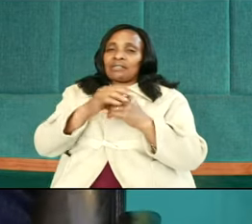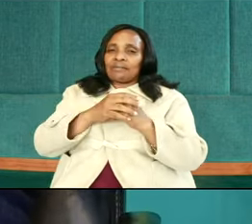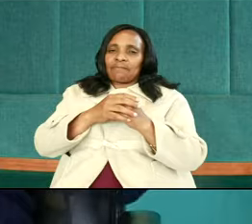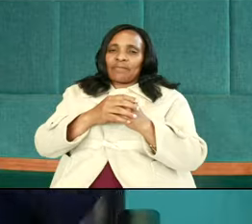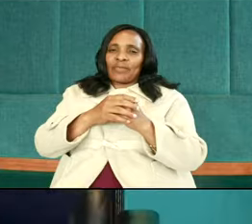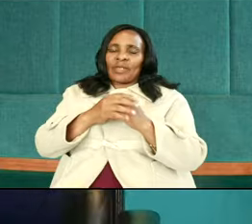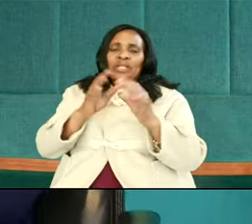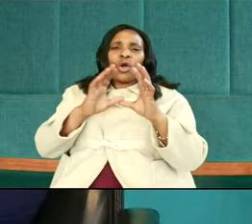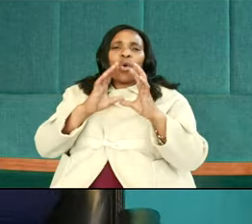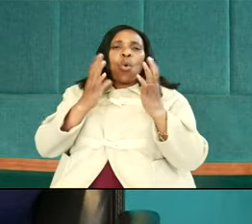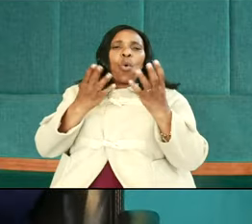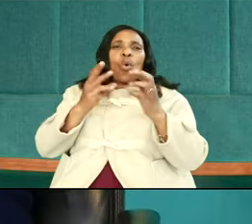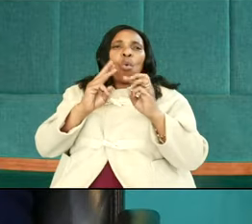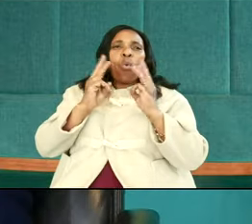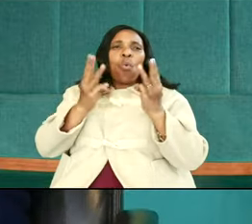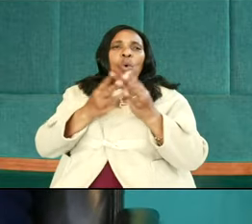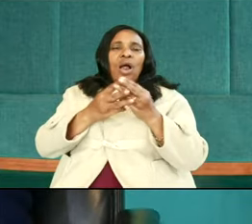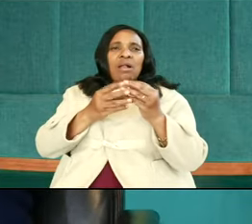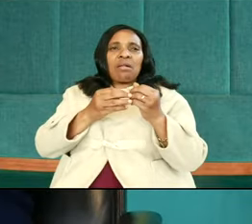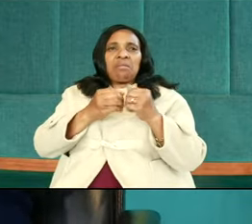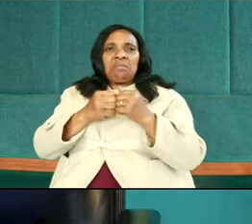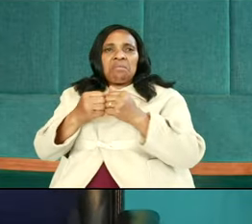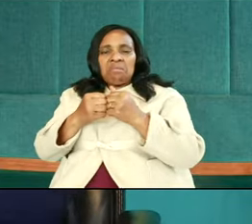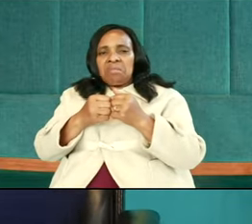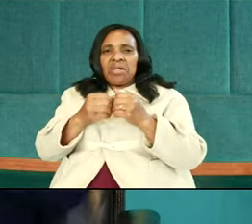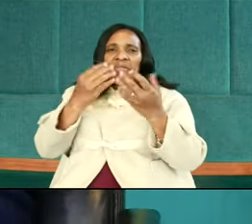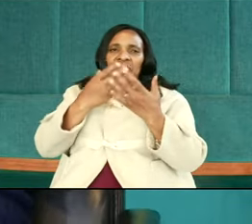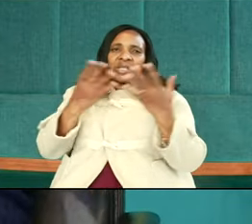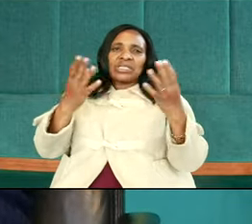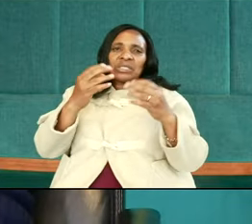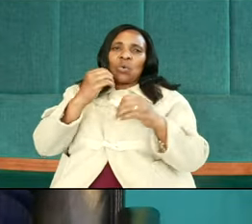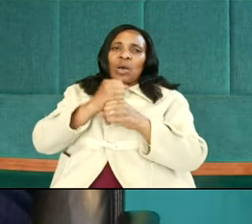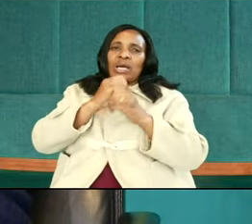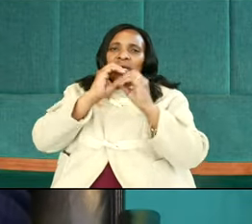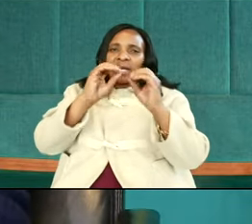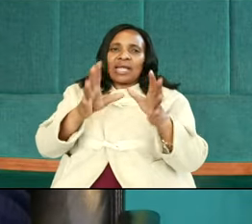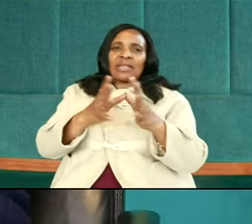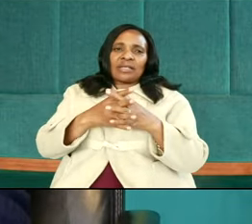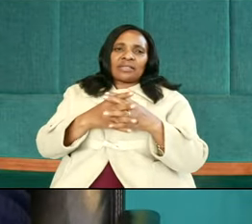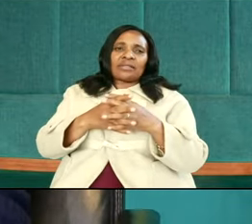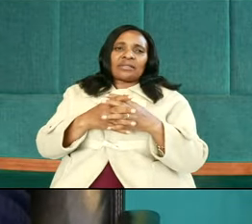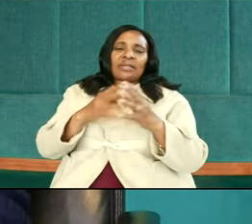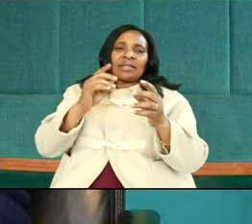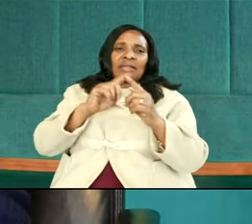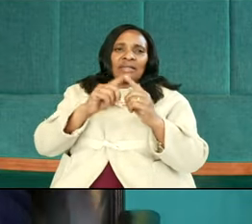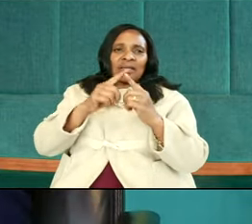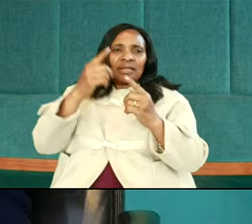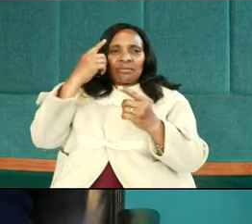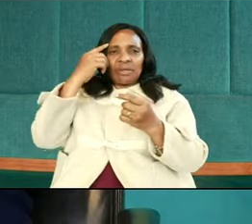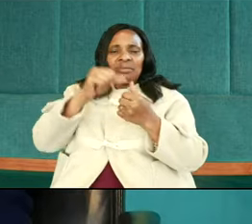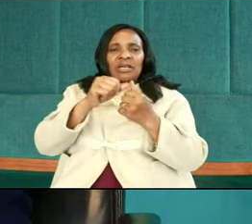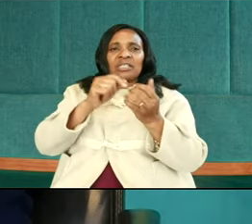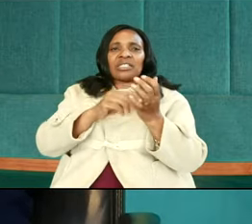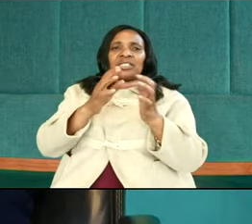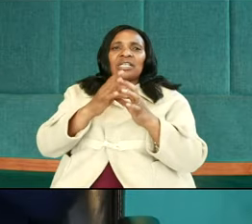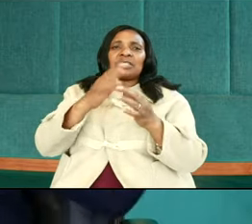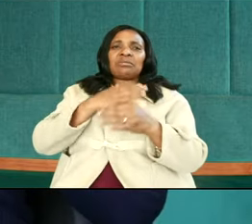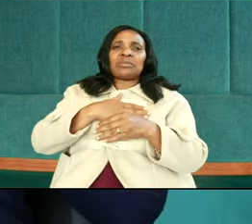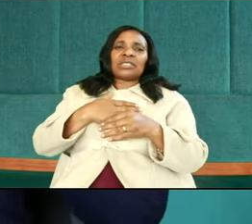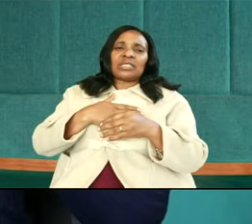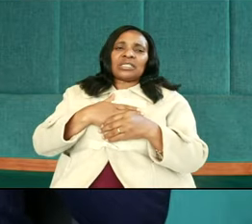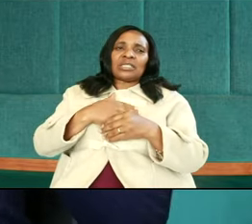the whole world is crumbling and things are falling apart, and then you're like, Jesus, please save me. But of course at that